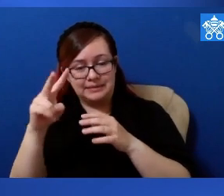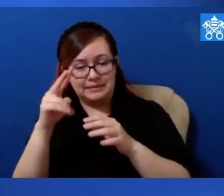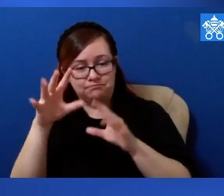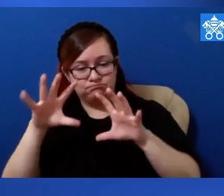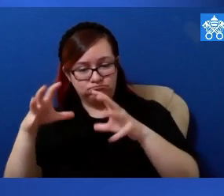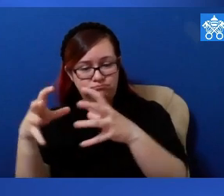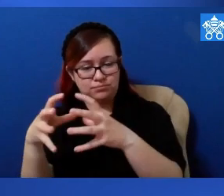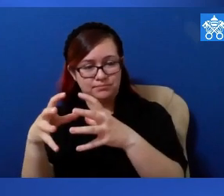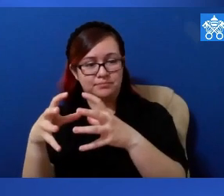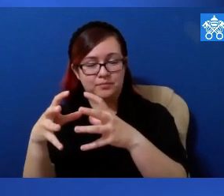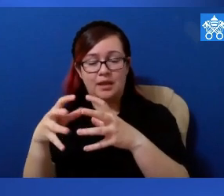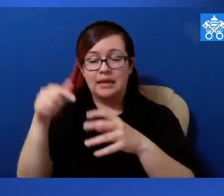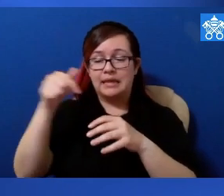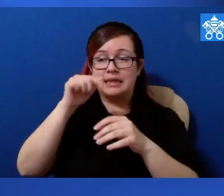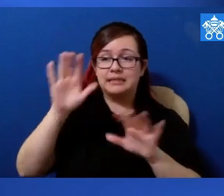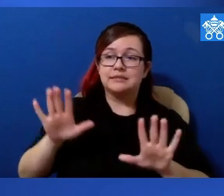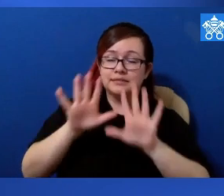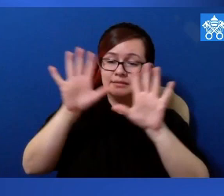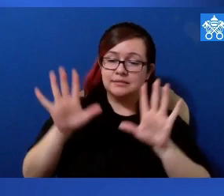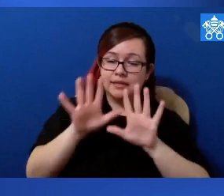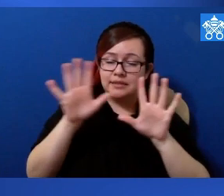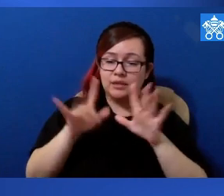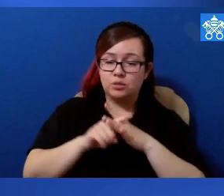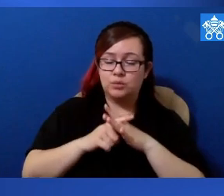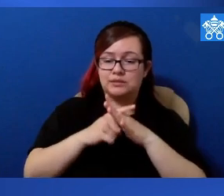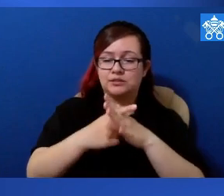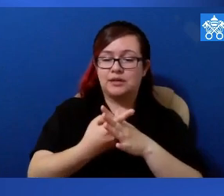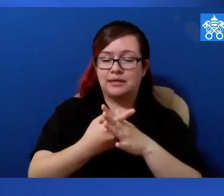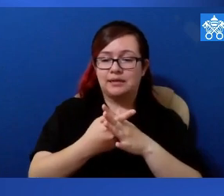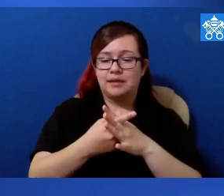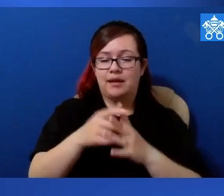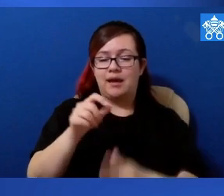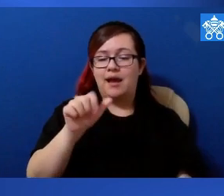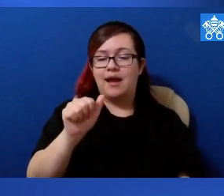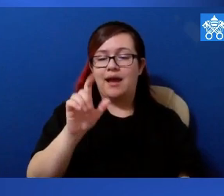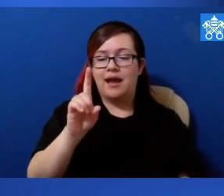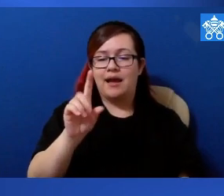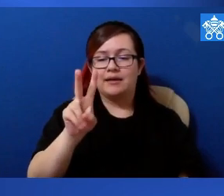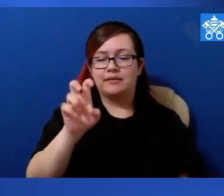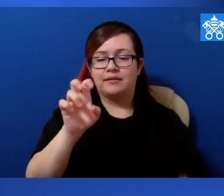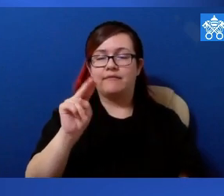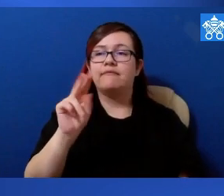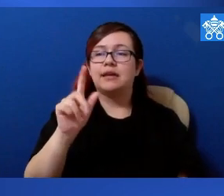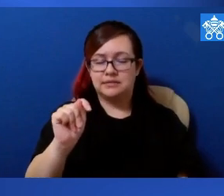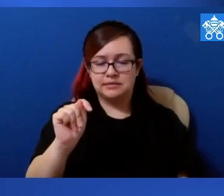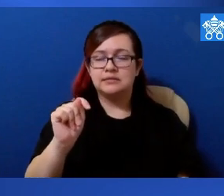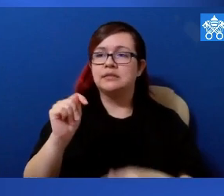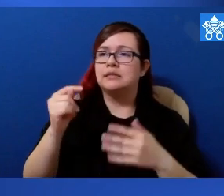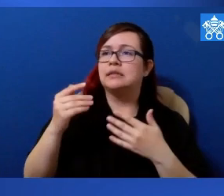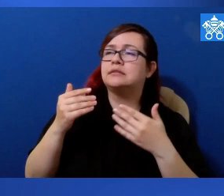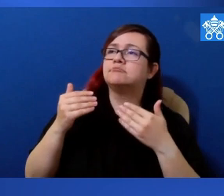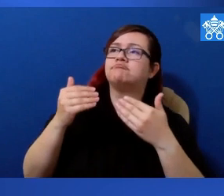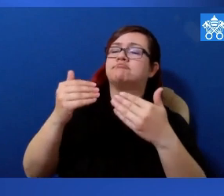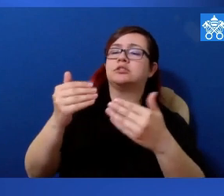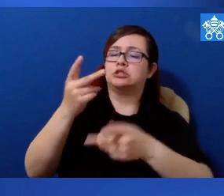some Mexicans here. This coming Sunday, we begin the season of Advent. Let us ask